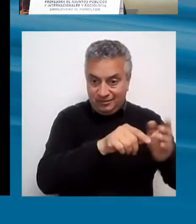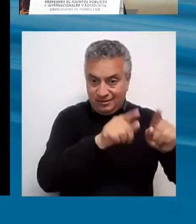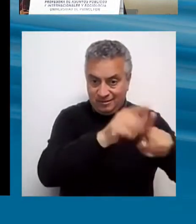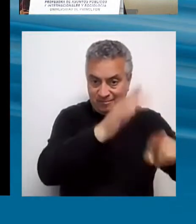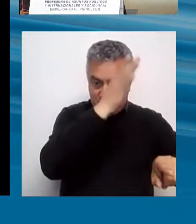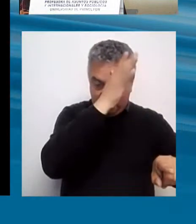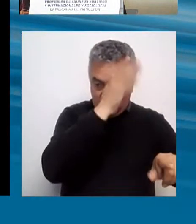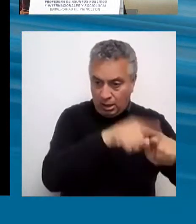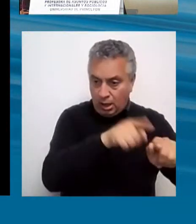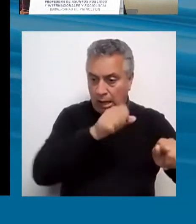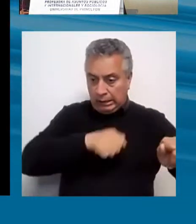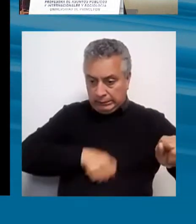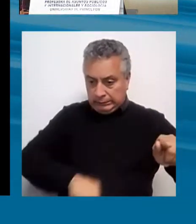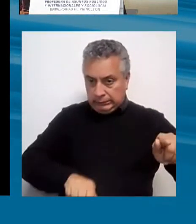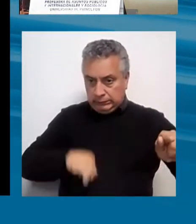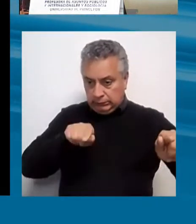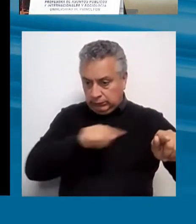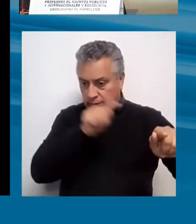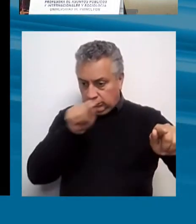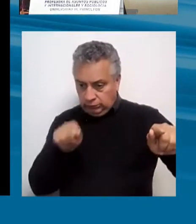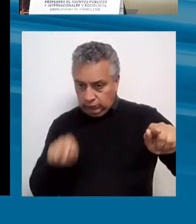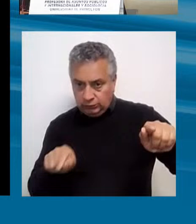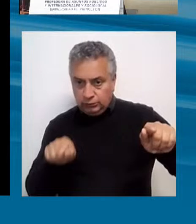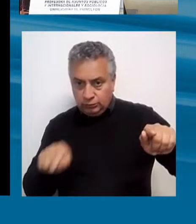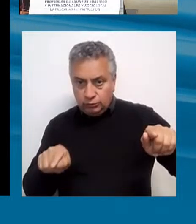parental investment,